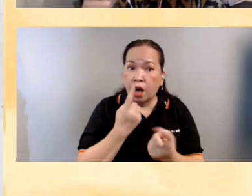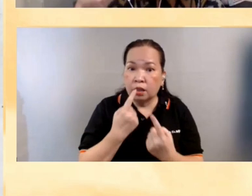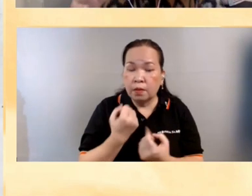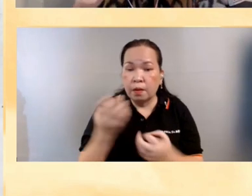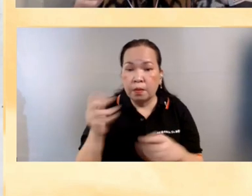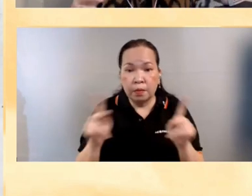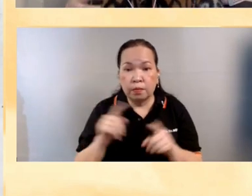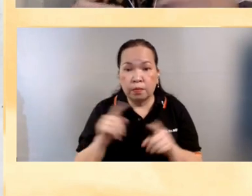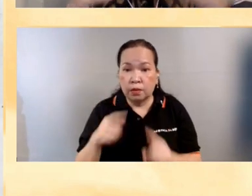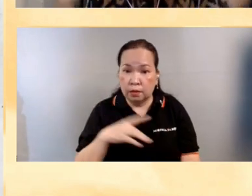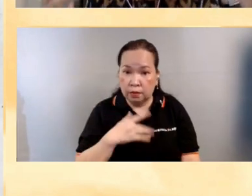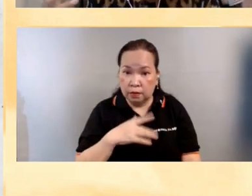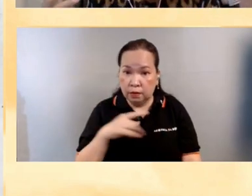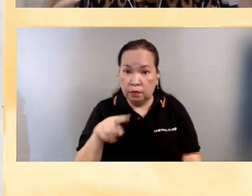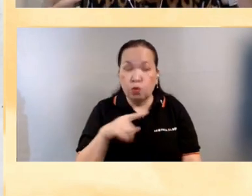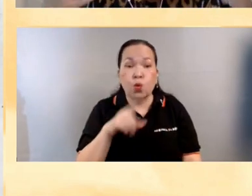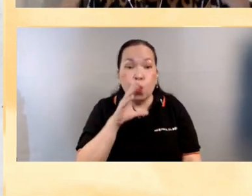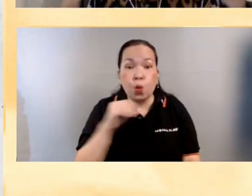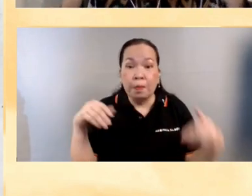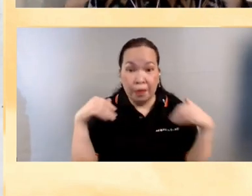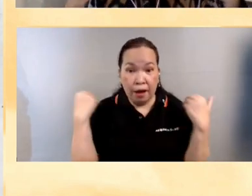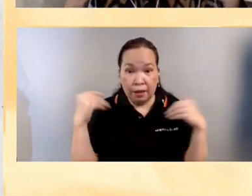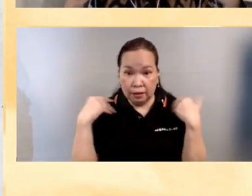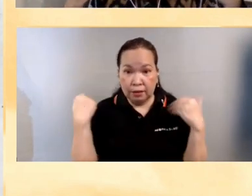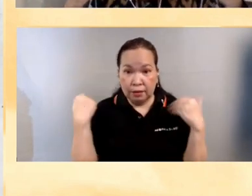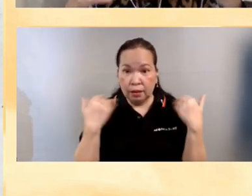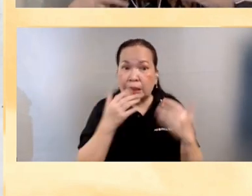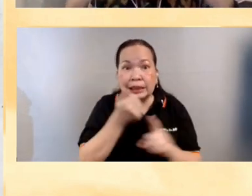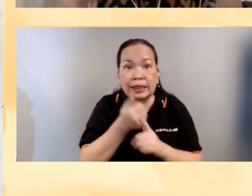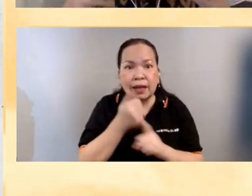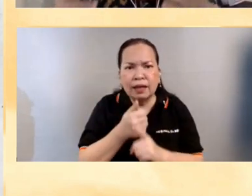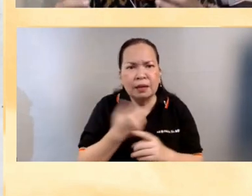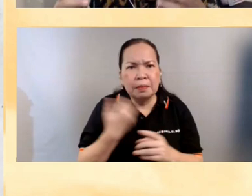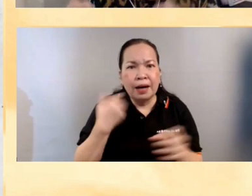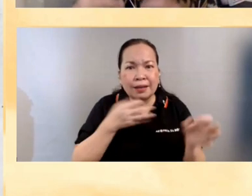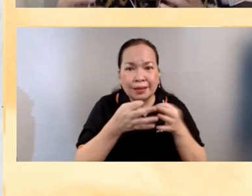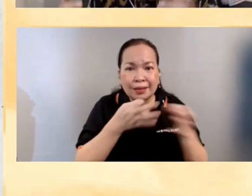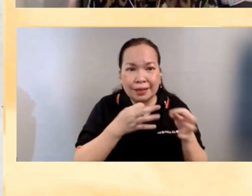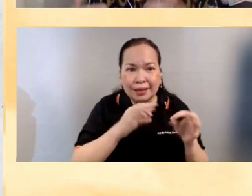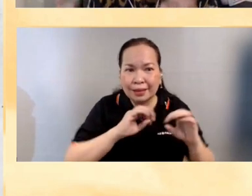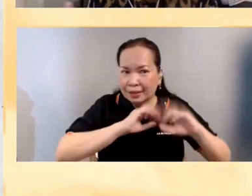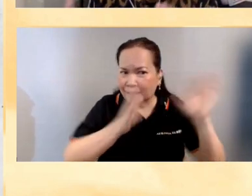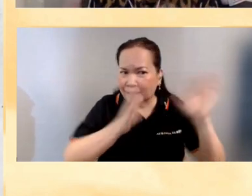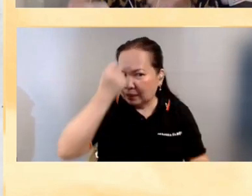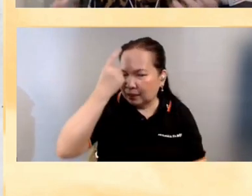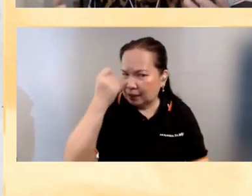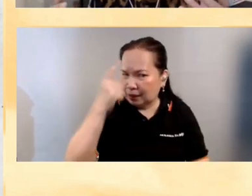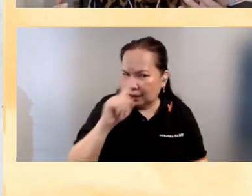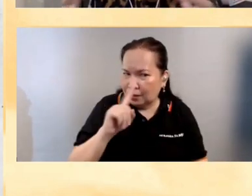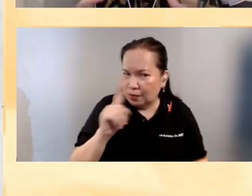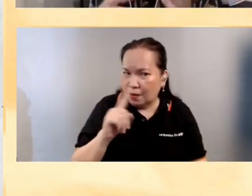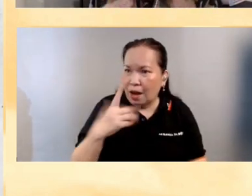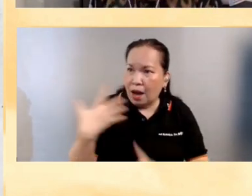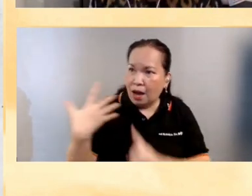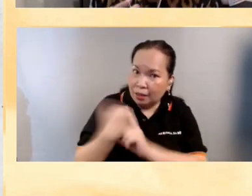but for many younger children, because they do not realize or they do not recognize the